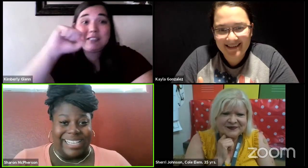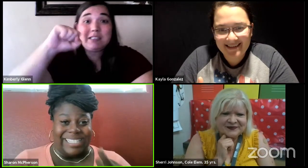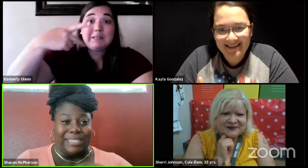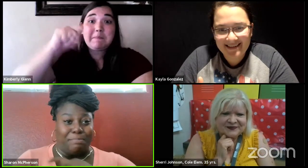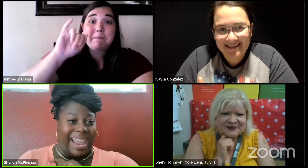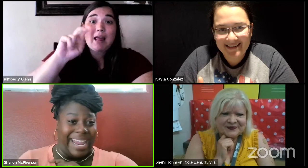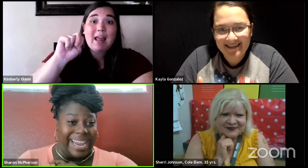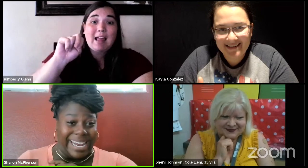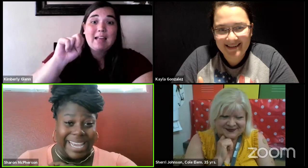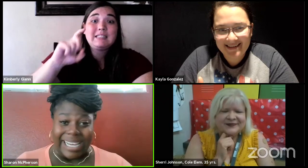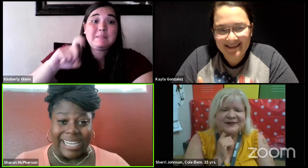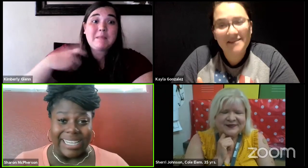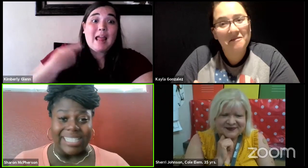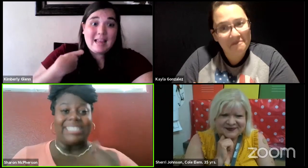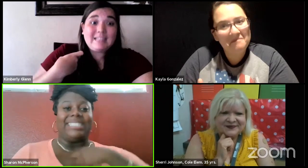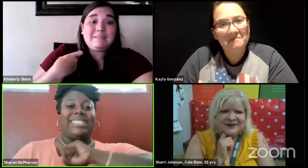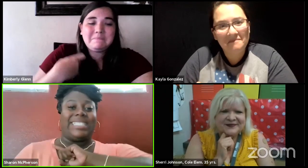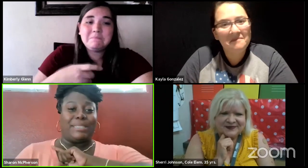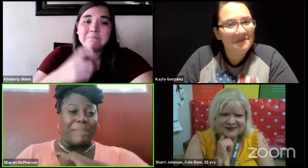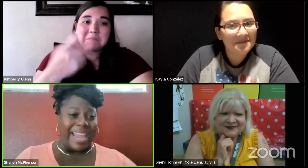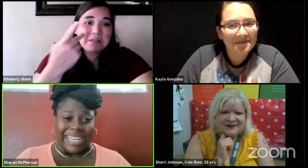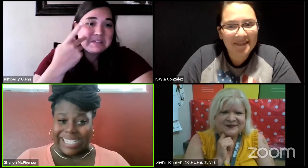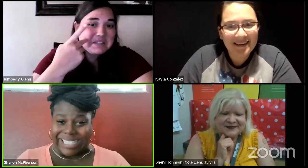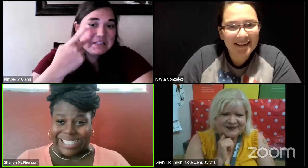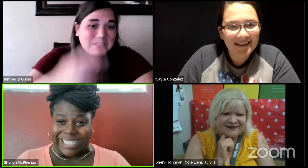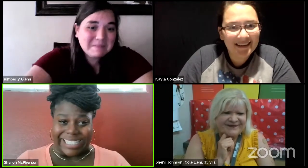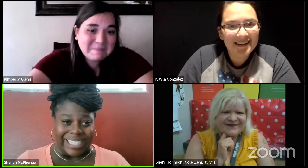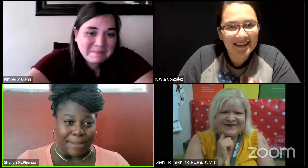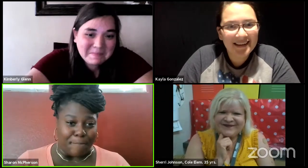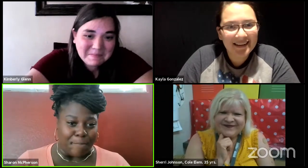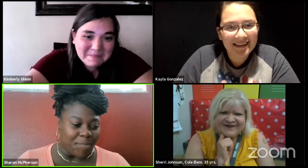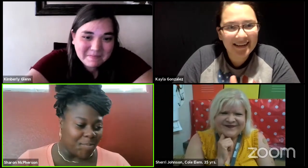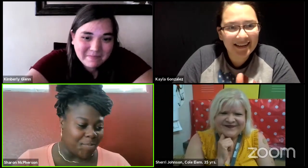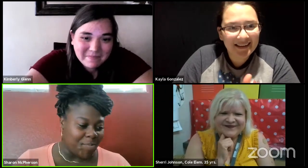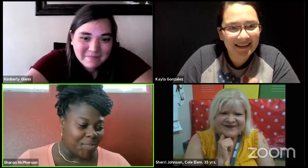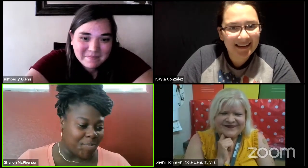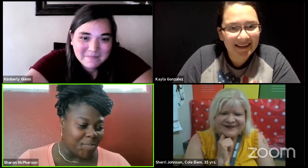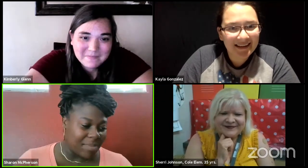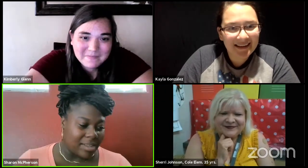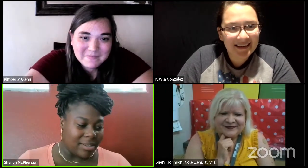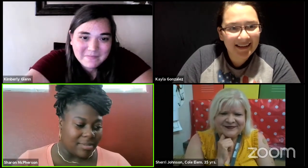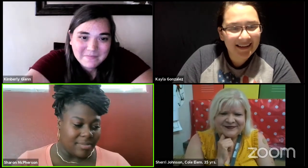Let's say Spain. Spain, let's see.